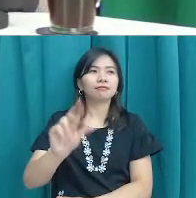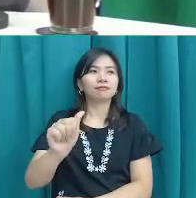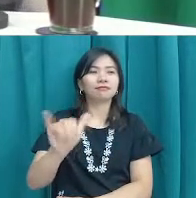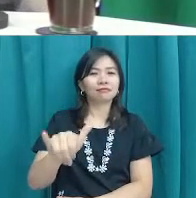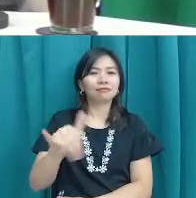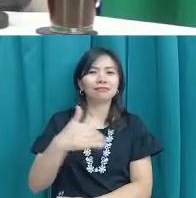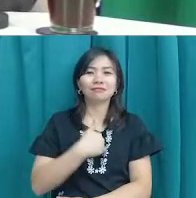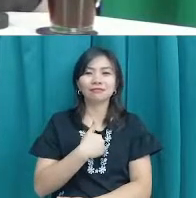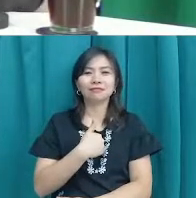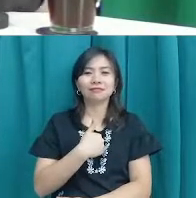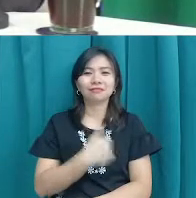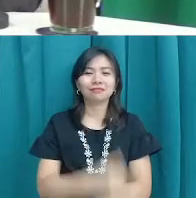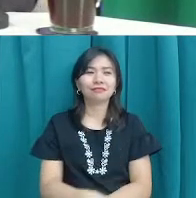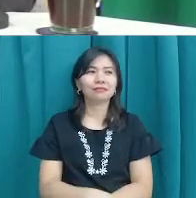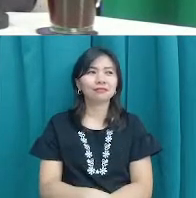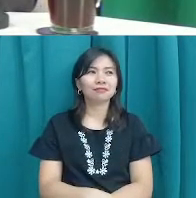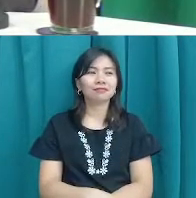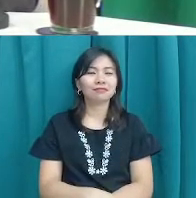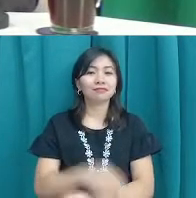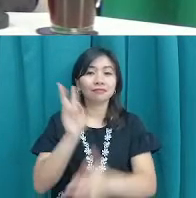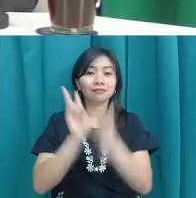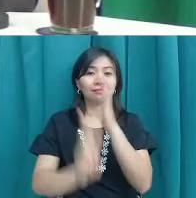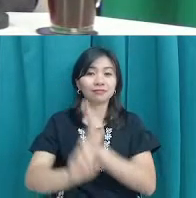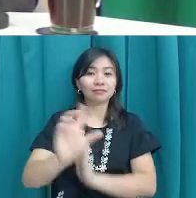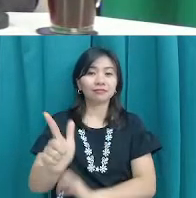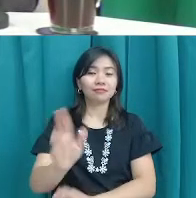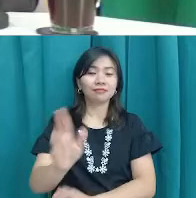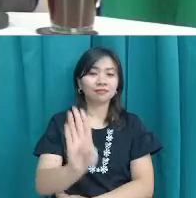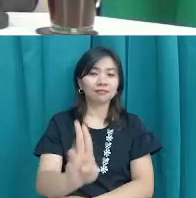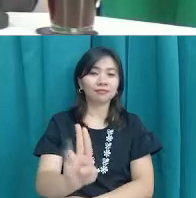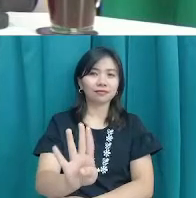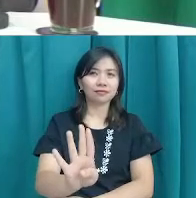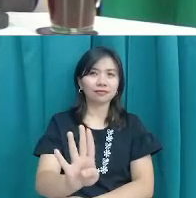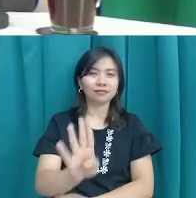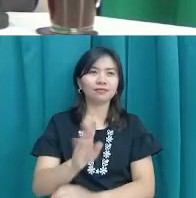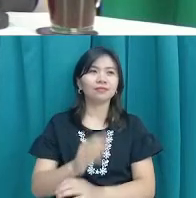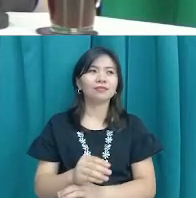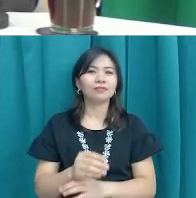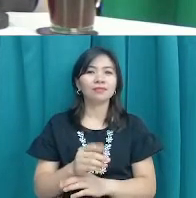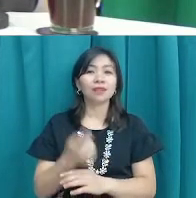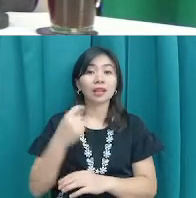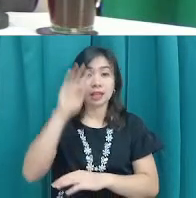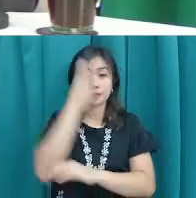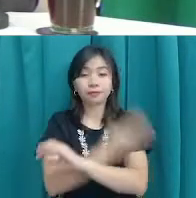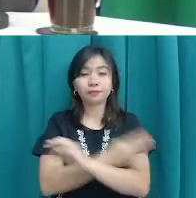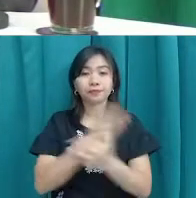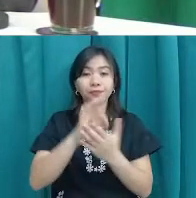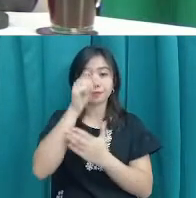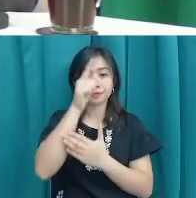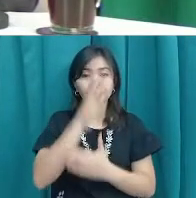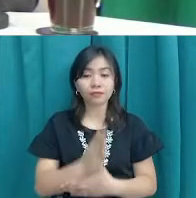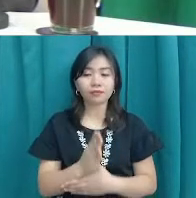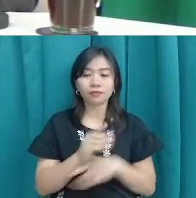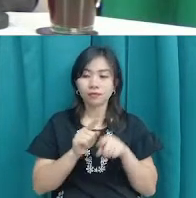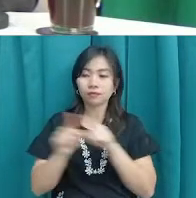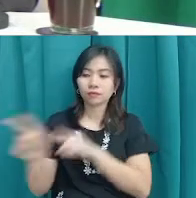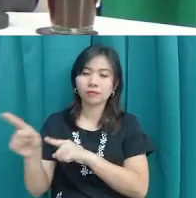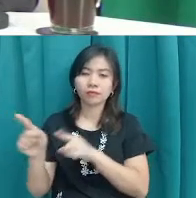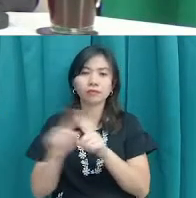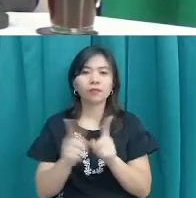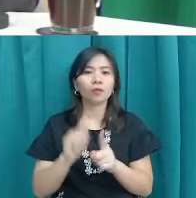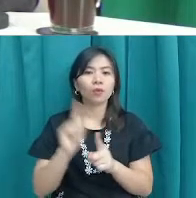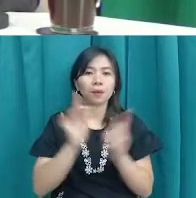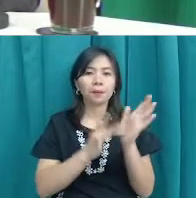same shall betray me. Verse 24. The Son of Man goeth as it is written of him, but